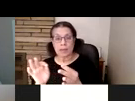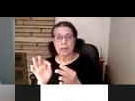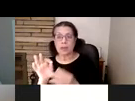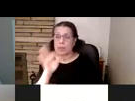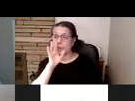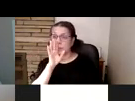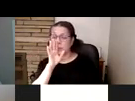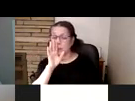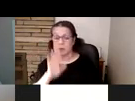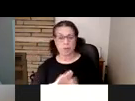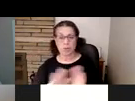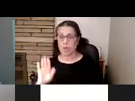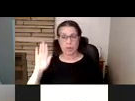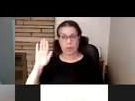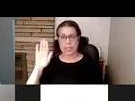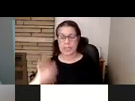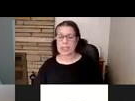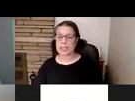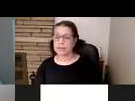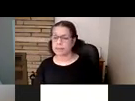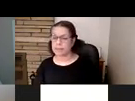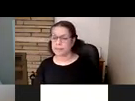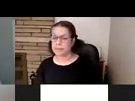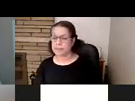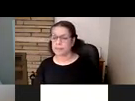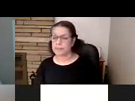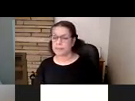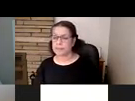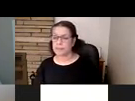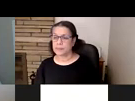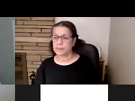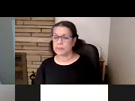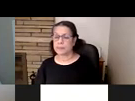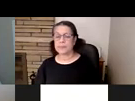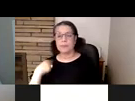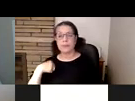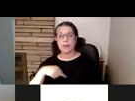see any raised hands right now, but we do have